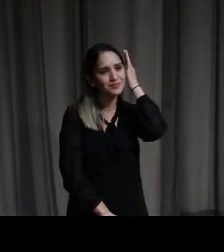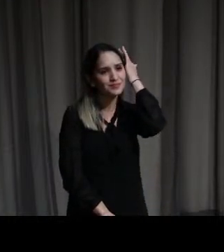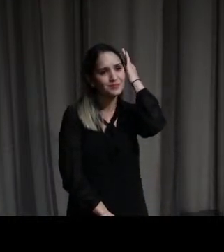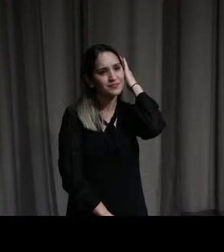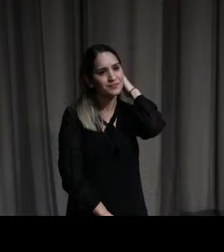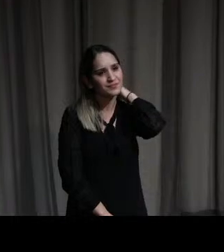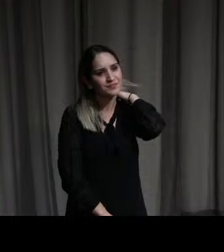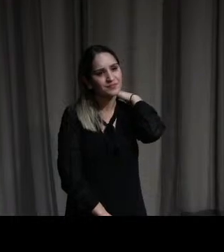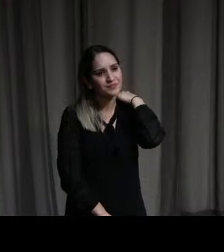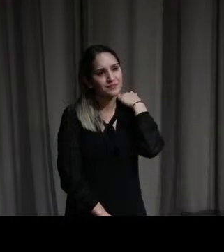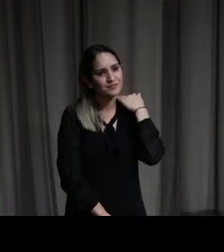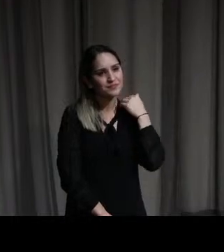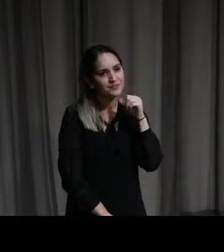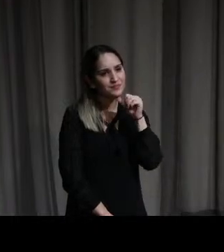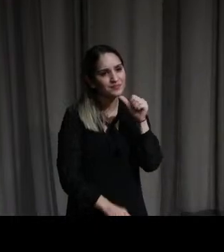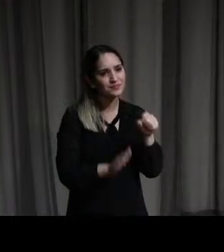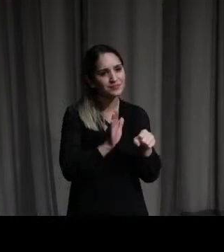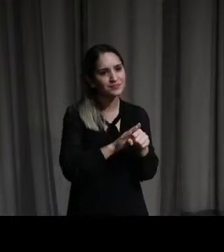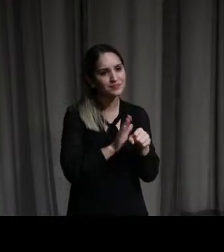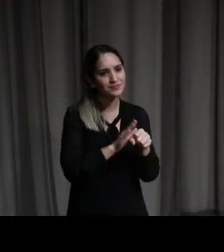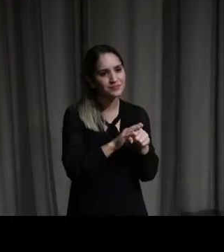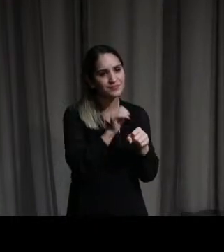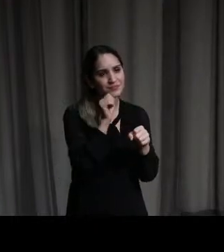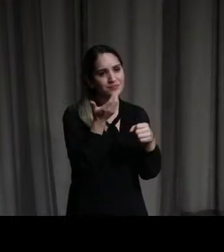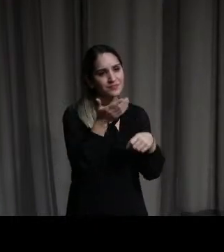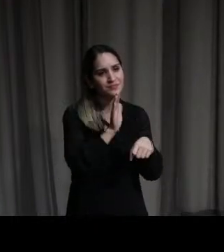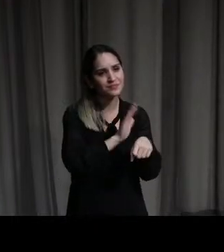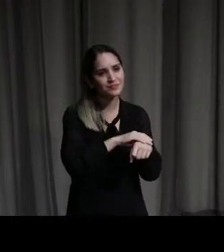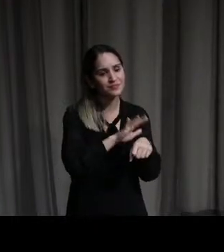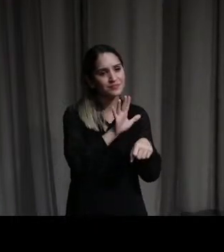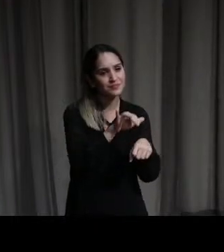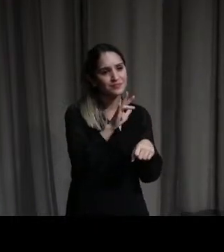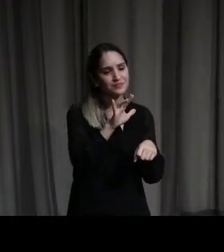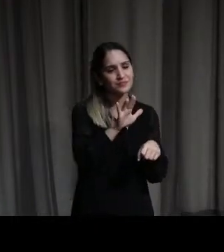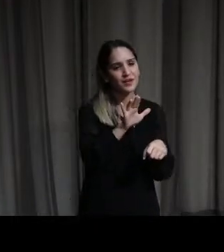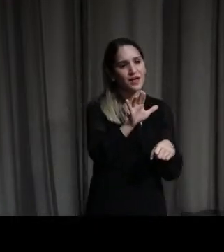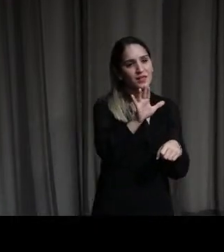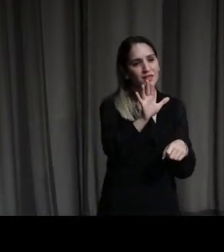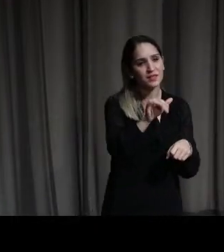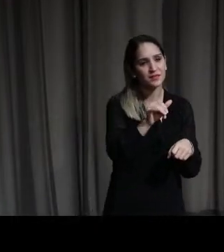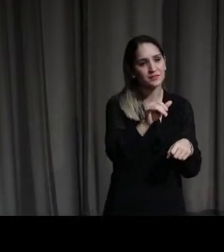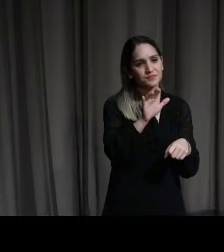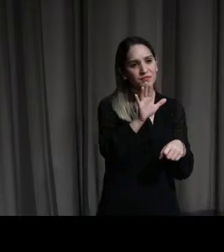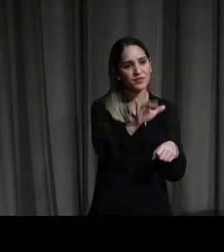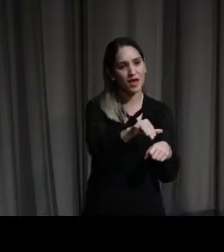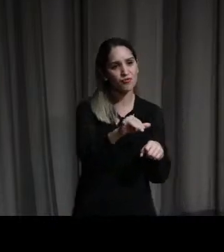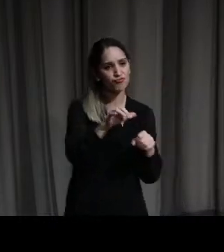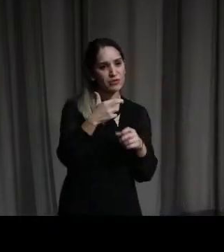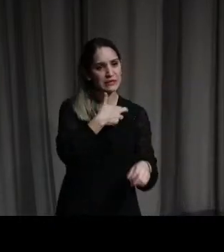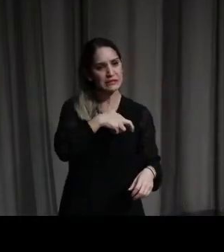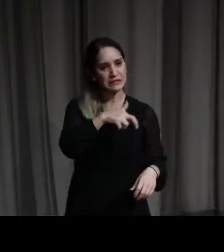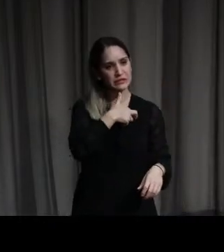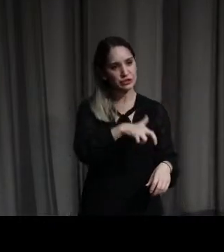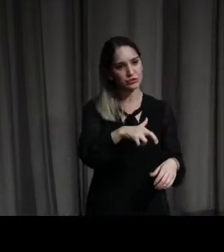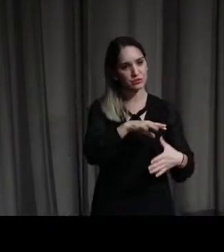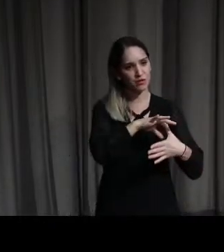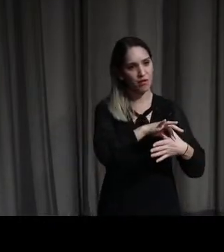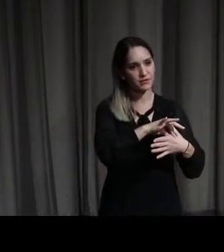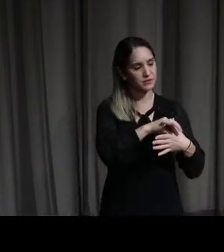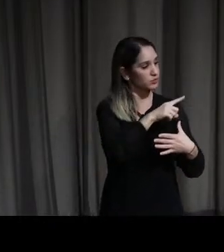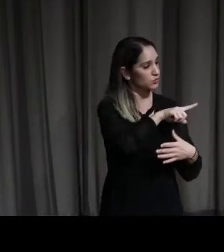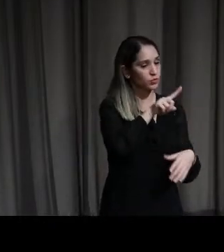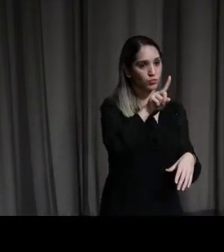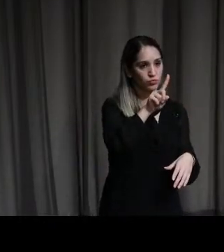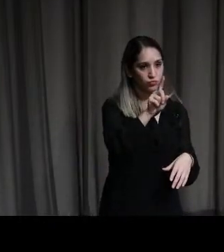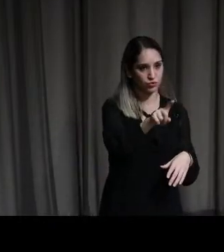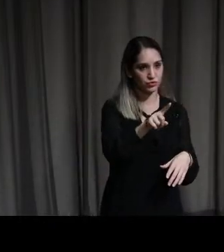religious content of his paintings cultural or an inner theology on his part? Okay, so the question is